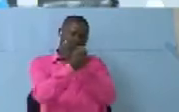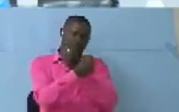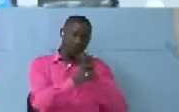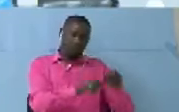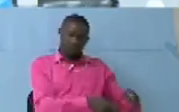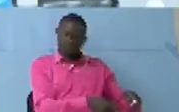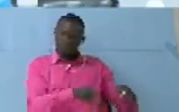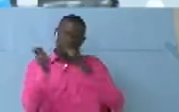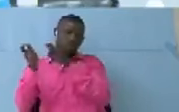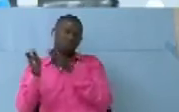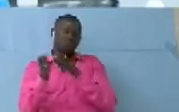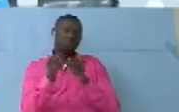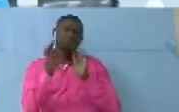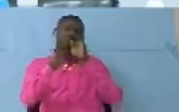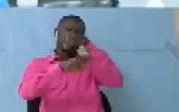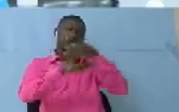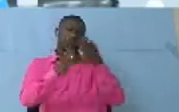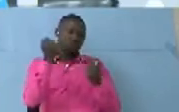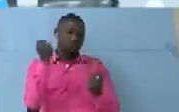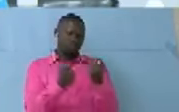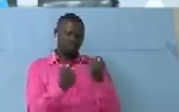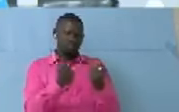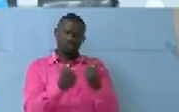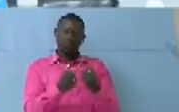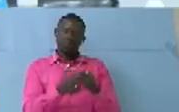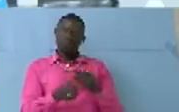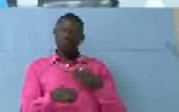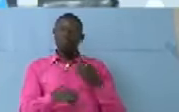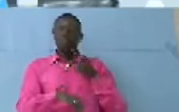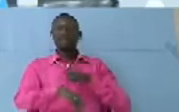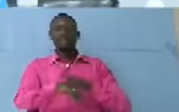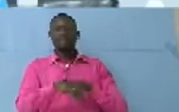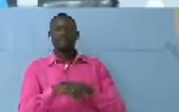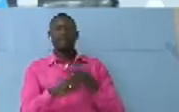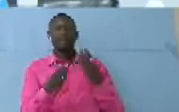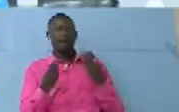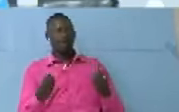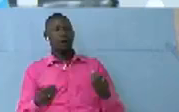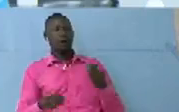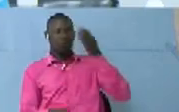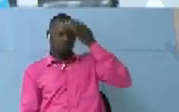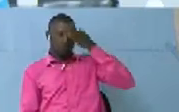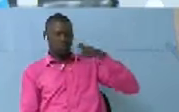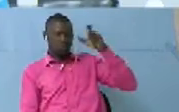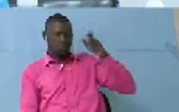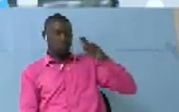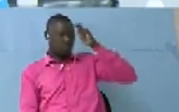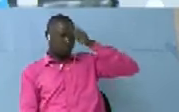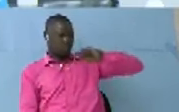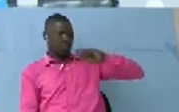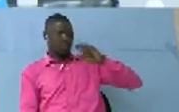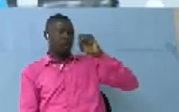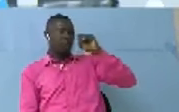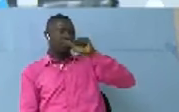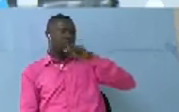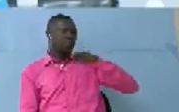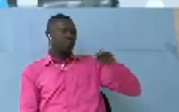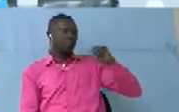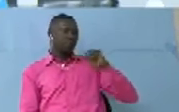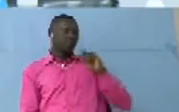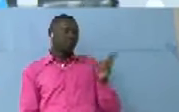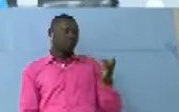thrown onto the truck. So Commissioner Sani Nata Wolenyama. That was how Commissioner Sani came. So Yenago